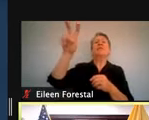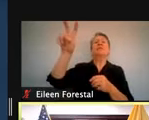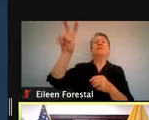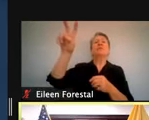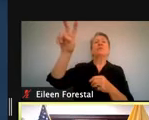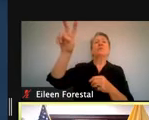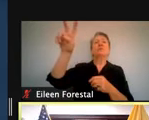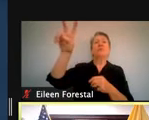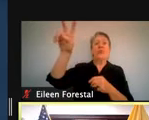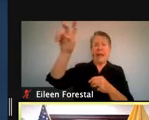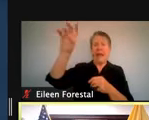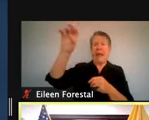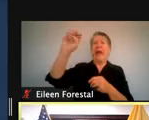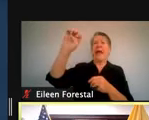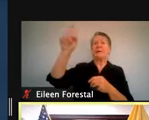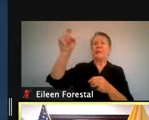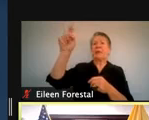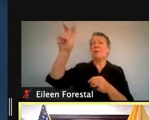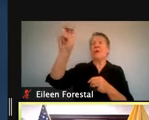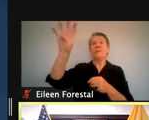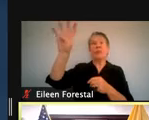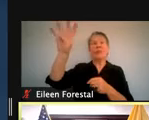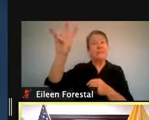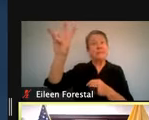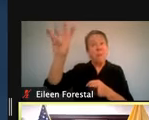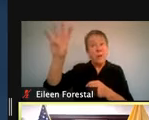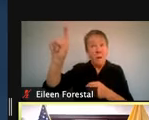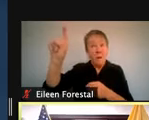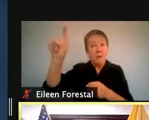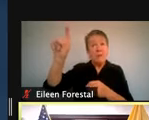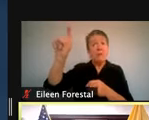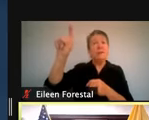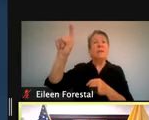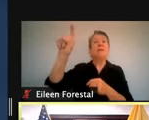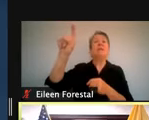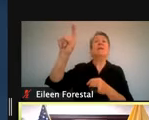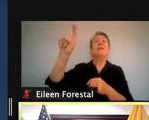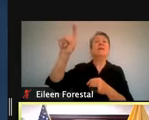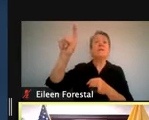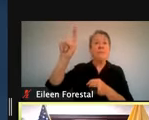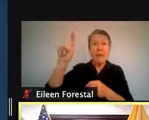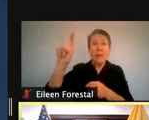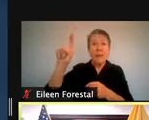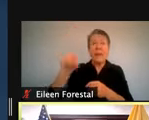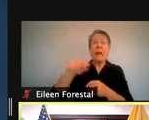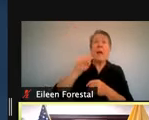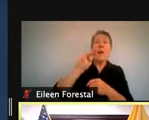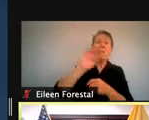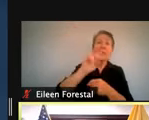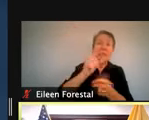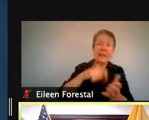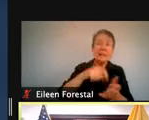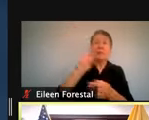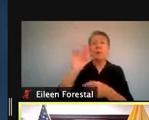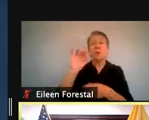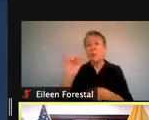concern. Bergen, Hudson, Middlesex, Monmouth, Passaic, and Union counties also each recorded more than